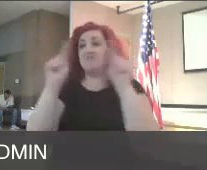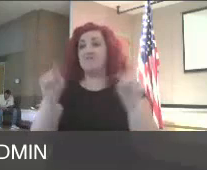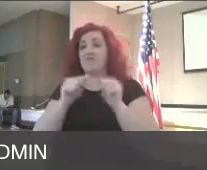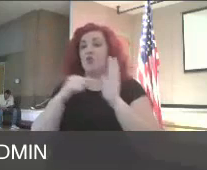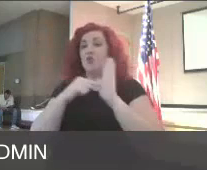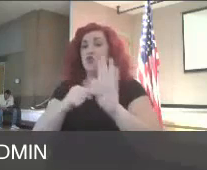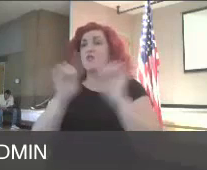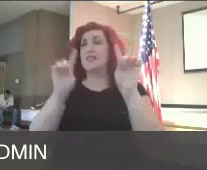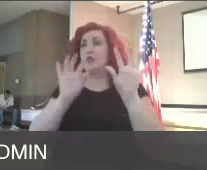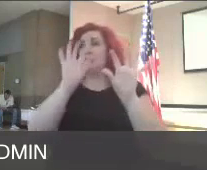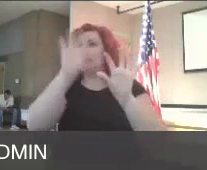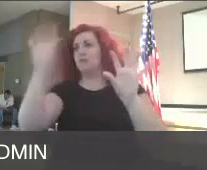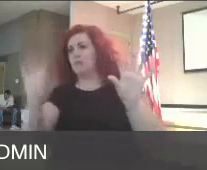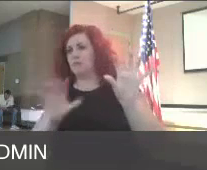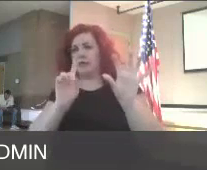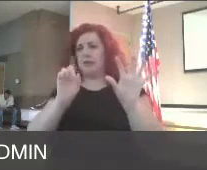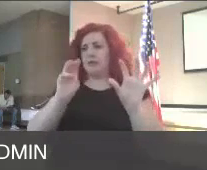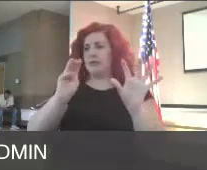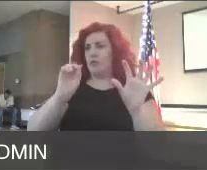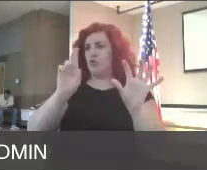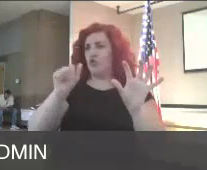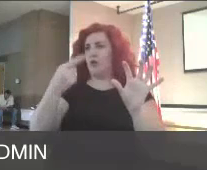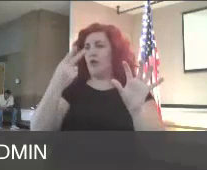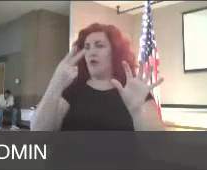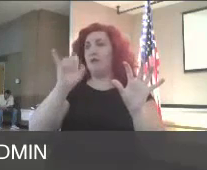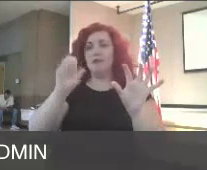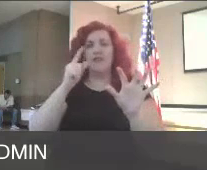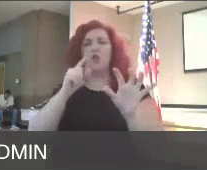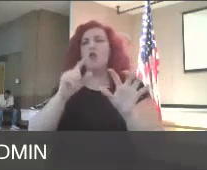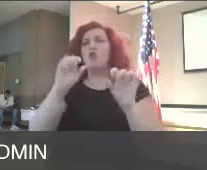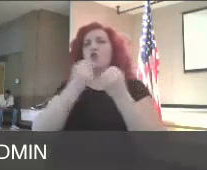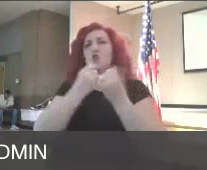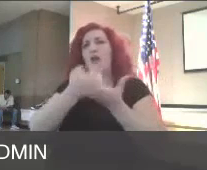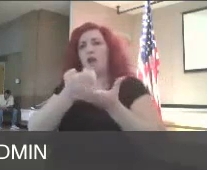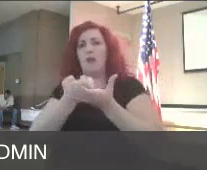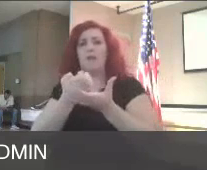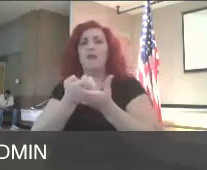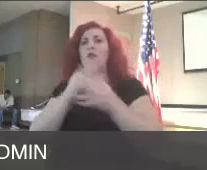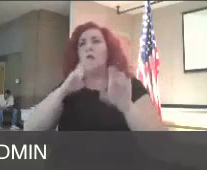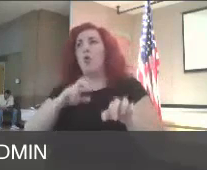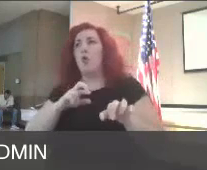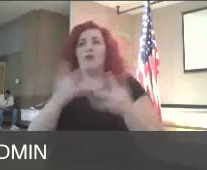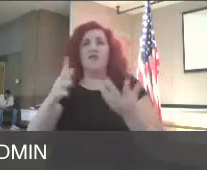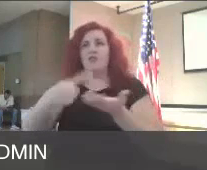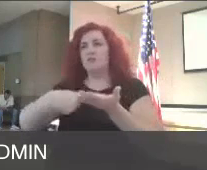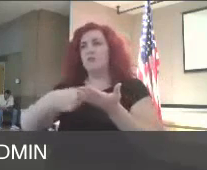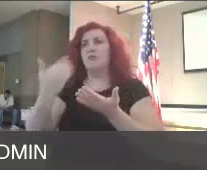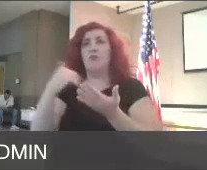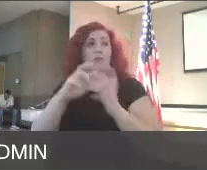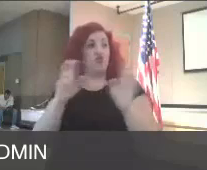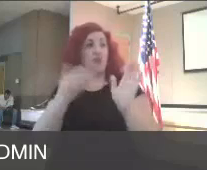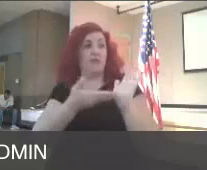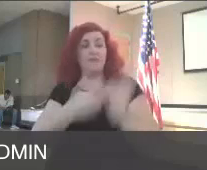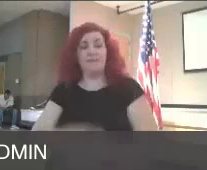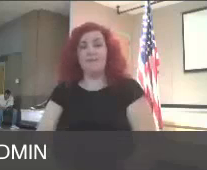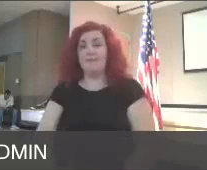On the screen there, there's the different demographics for the socioeconomic app. I'm not going to go over them. We've seen it once before. But they